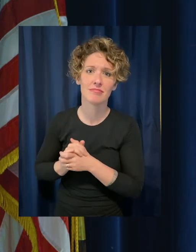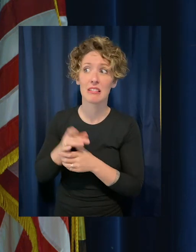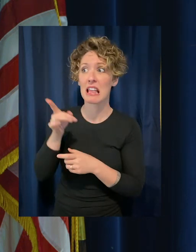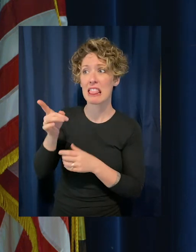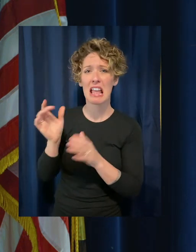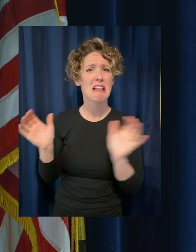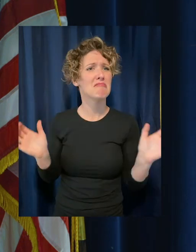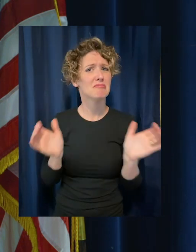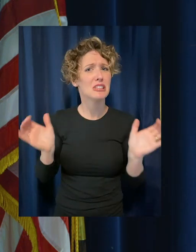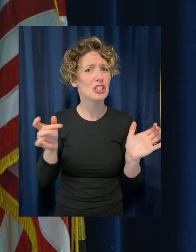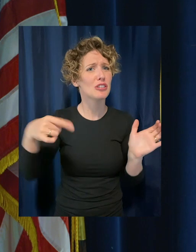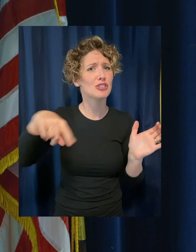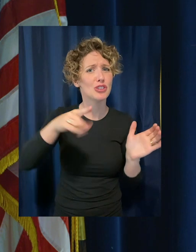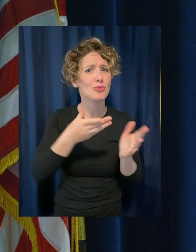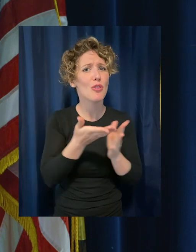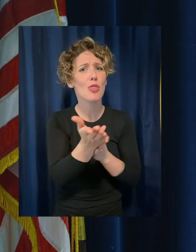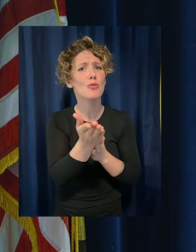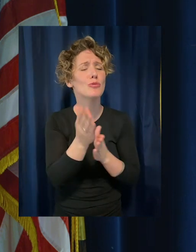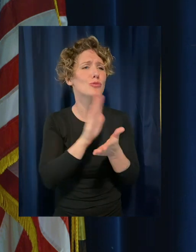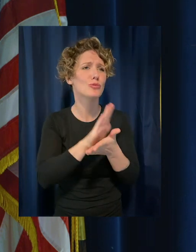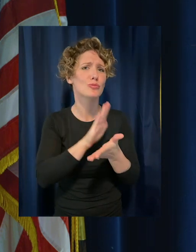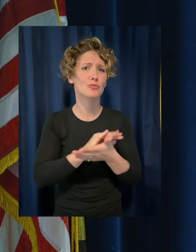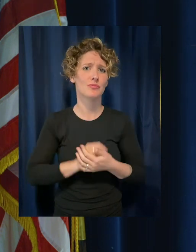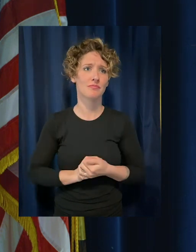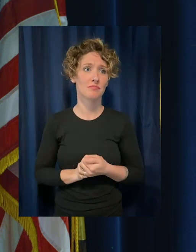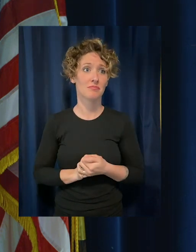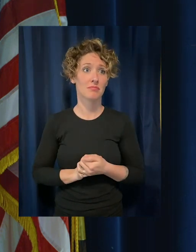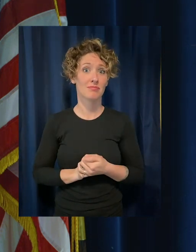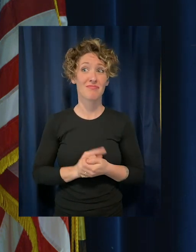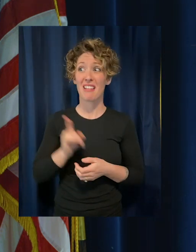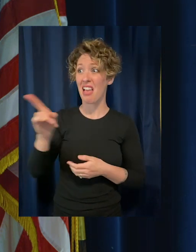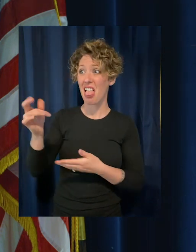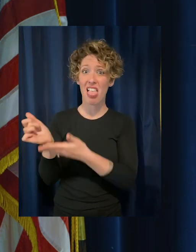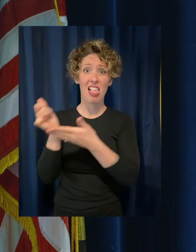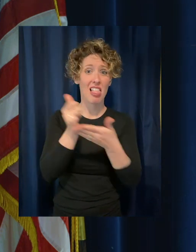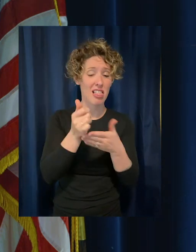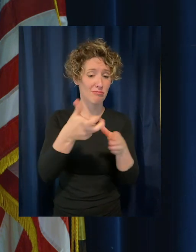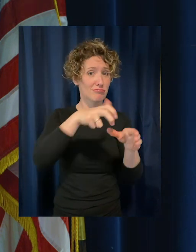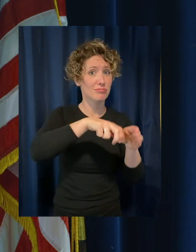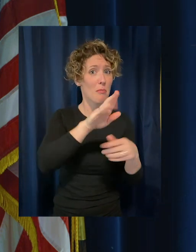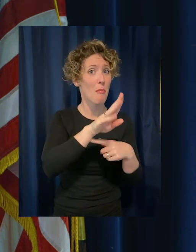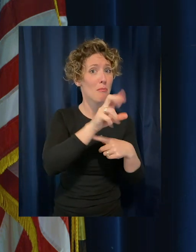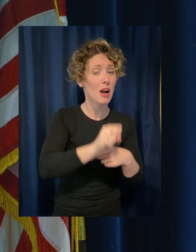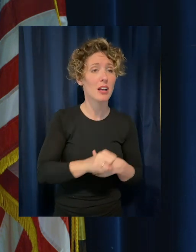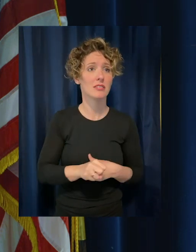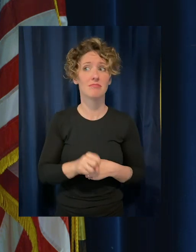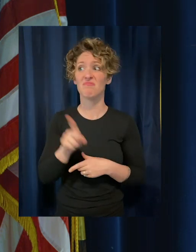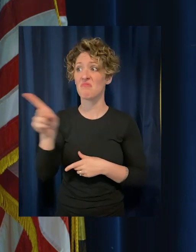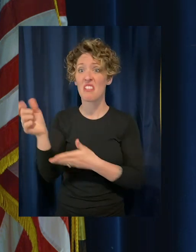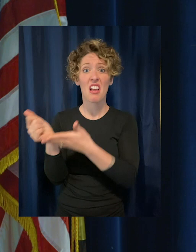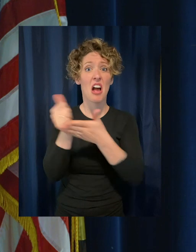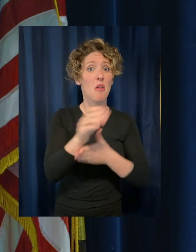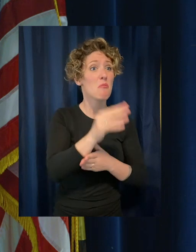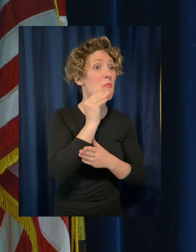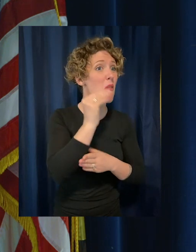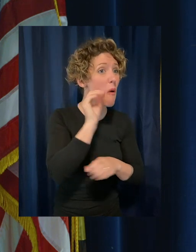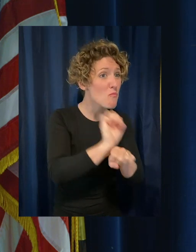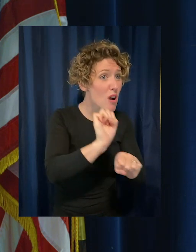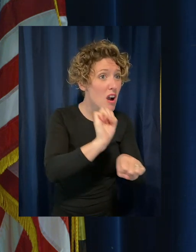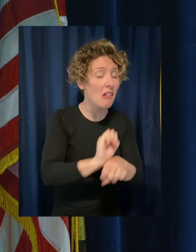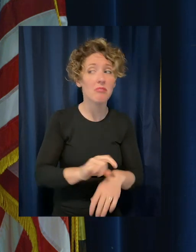the bus every morning and made sure you were fed and had your homework done and supported all your activities and